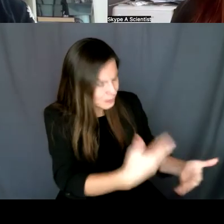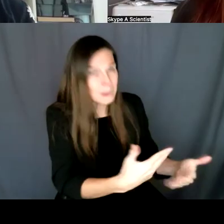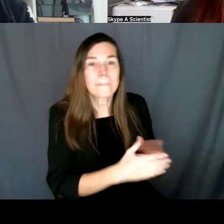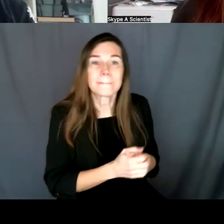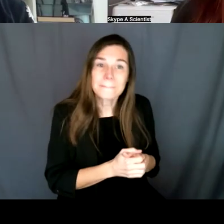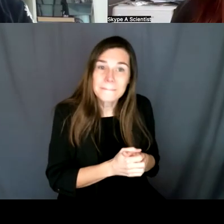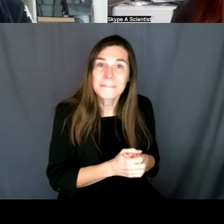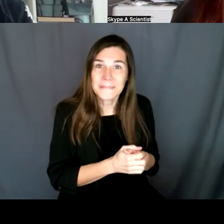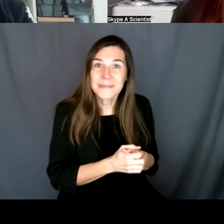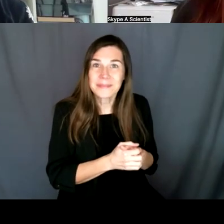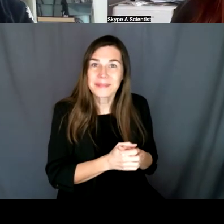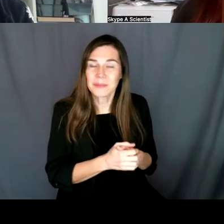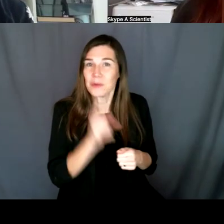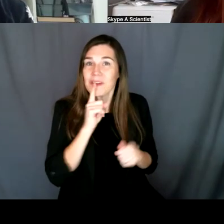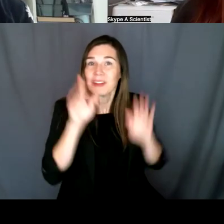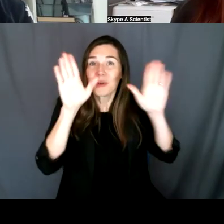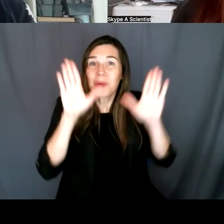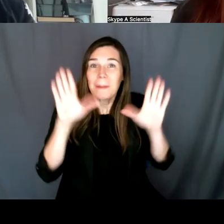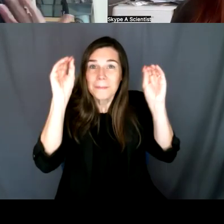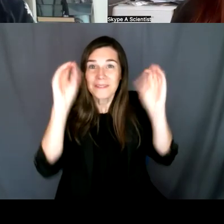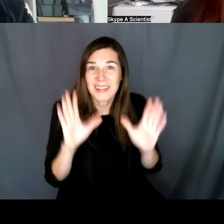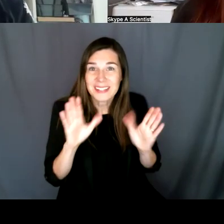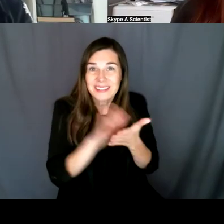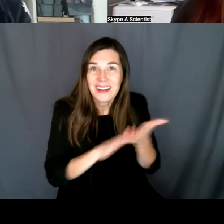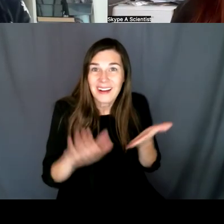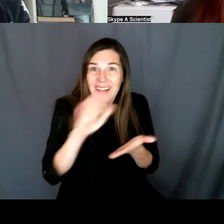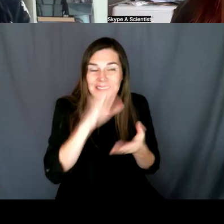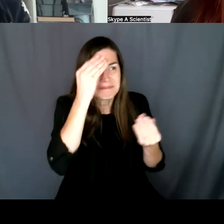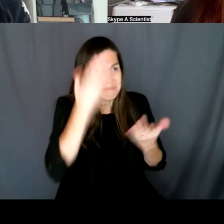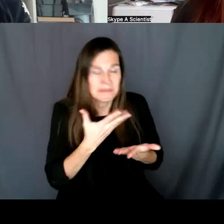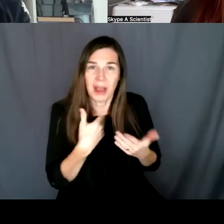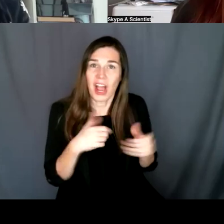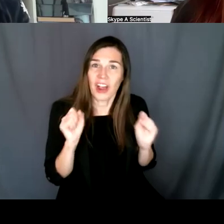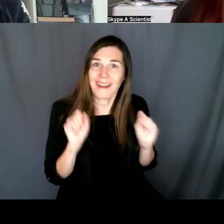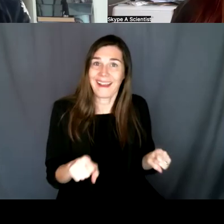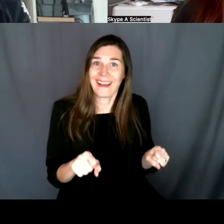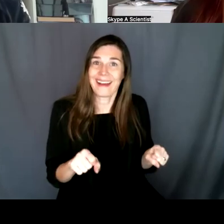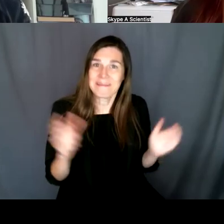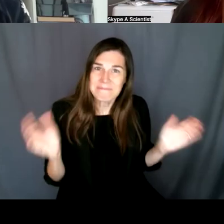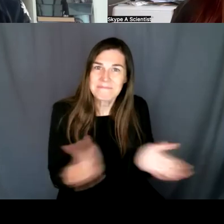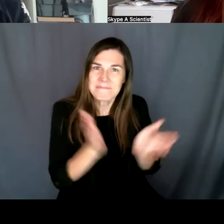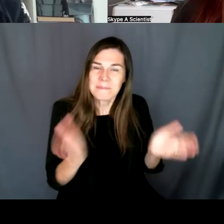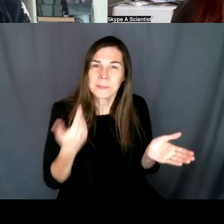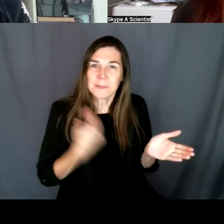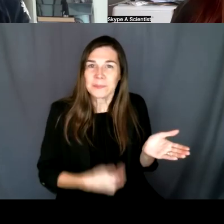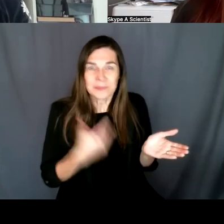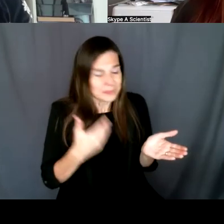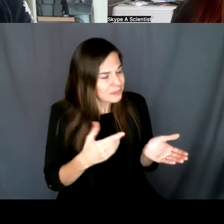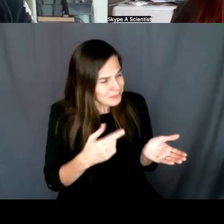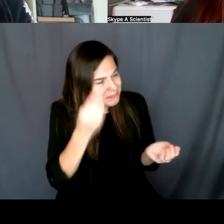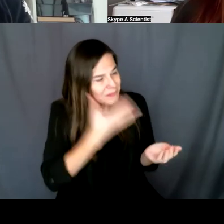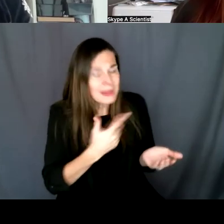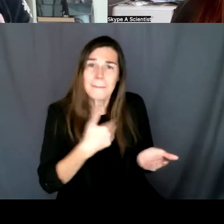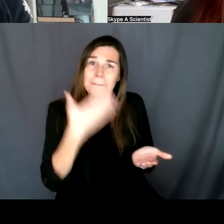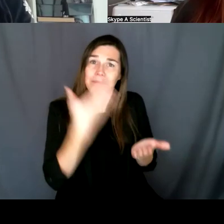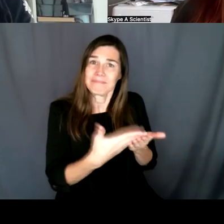had really great professors who told me that it was possible and it was something that I would probably be pretty good at.